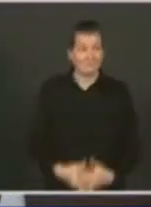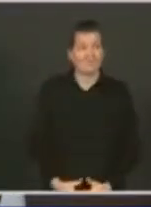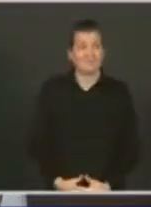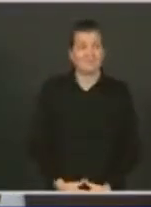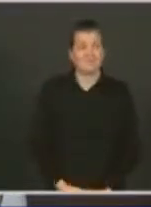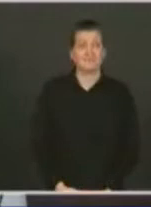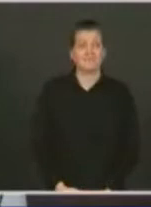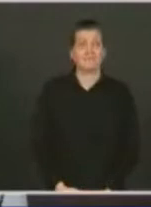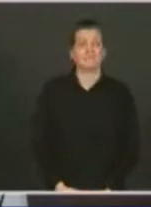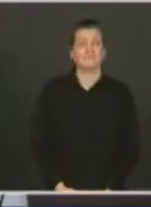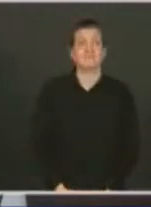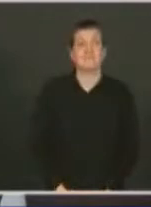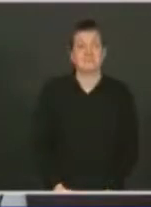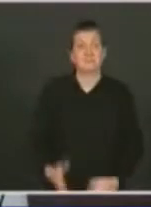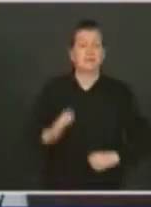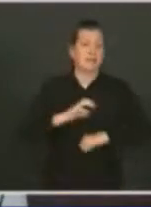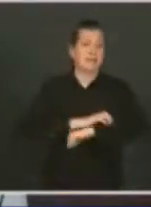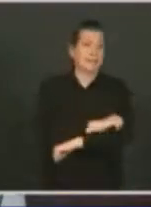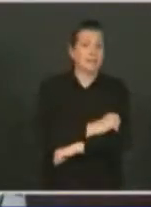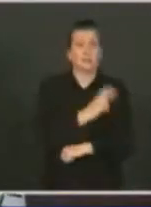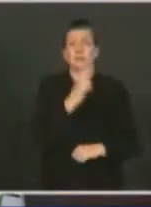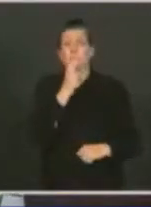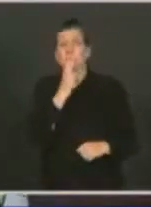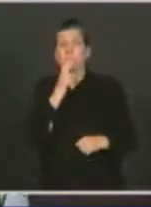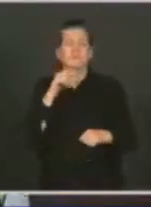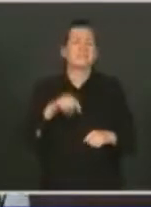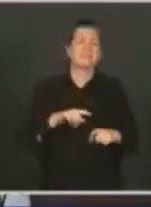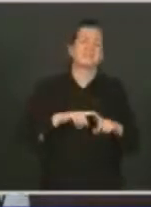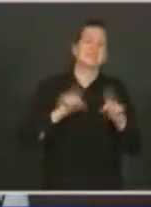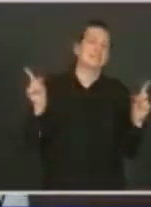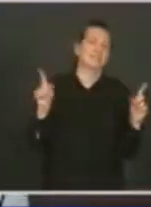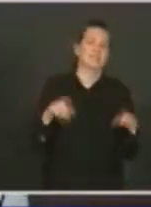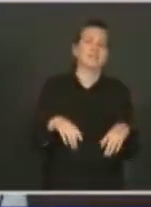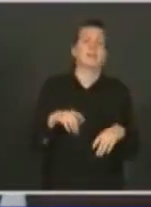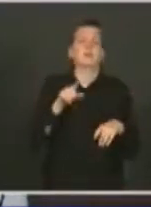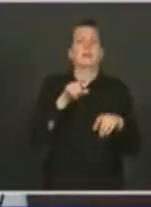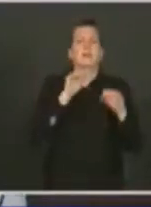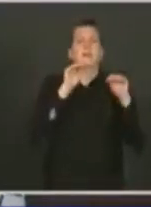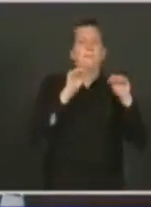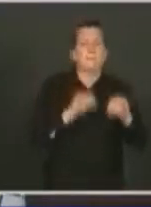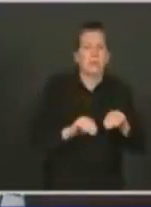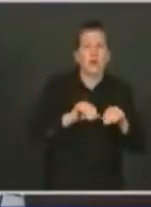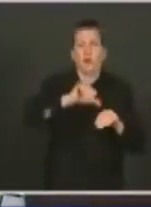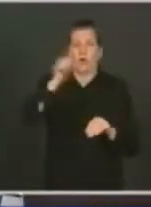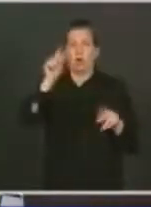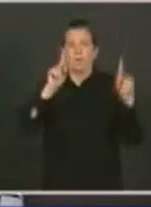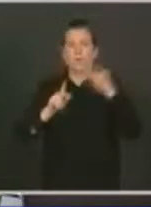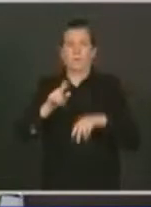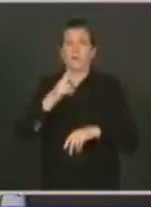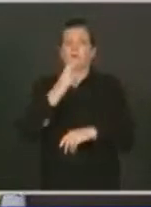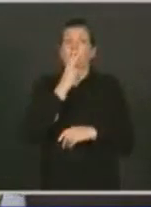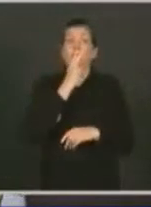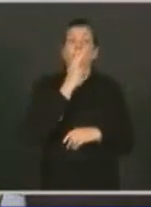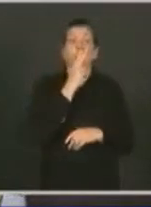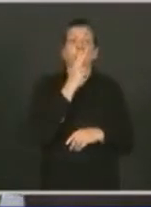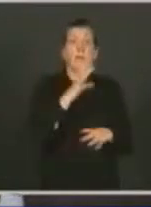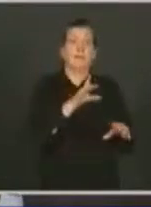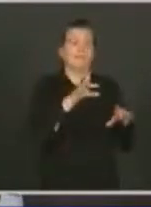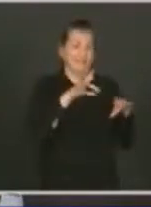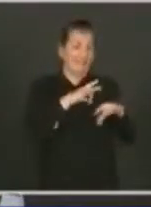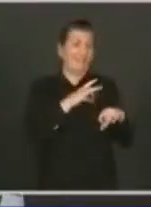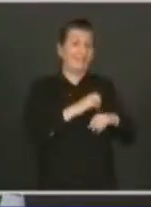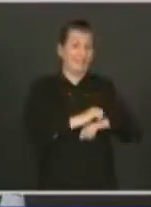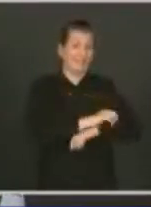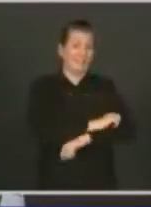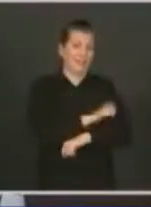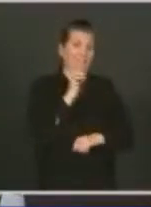to smoking and more akin to drinking and driving. This is putting everybody else around you at risk. You know, whether or not you choose to wear a mask not only impacts